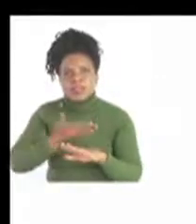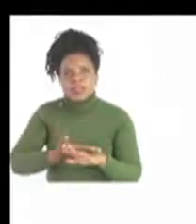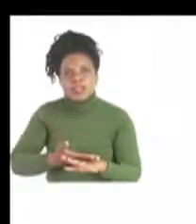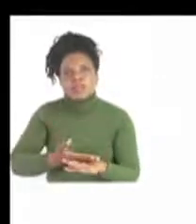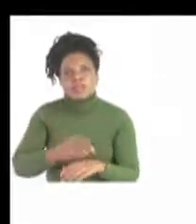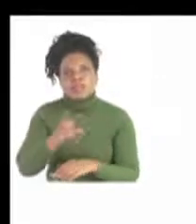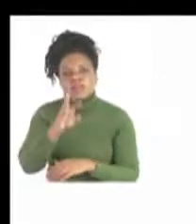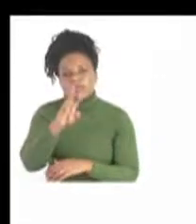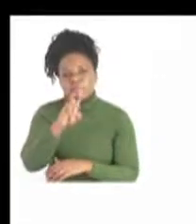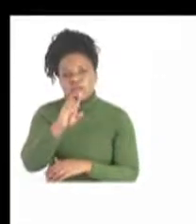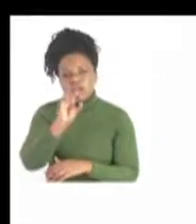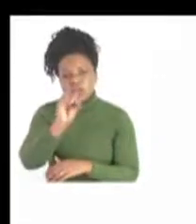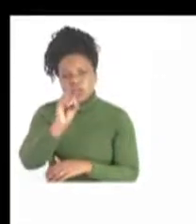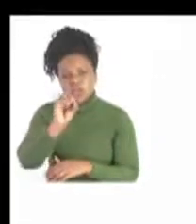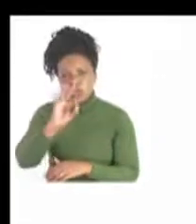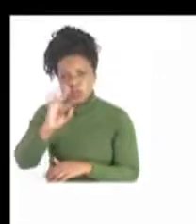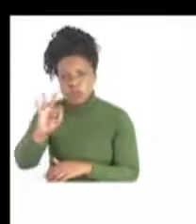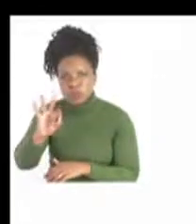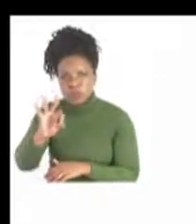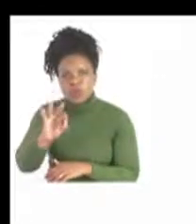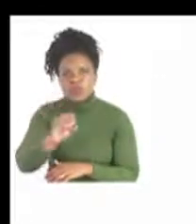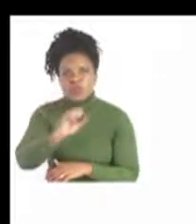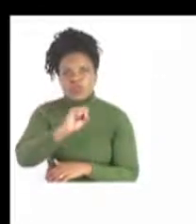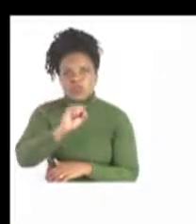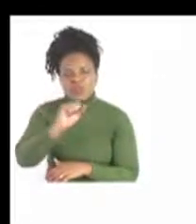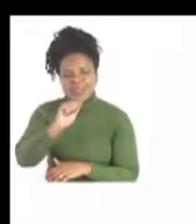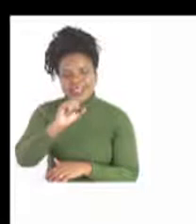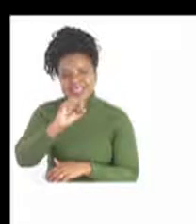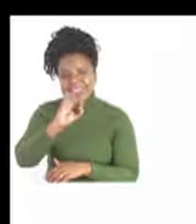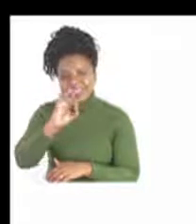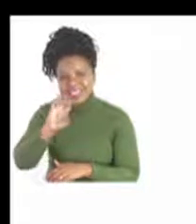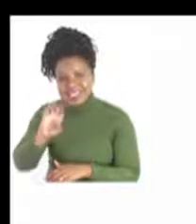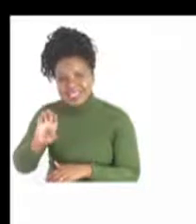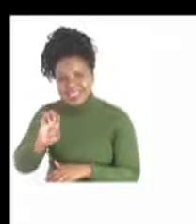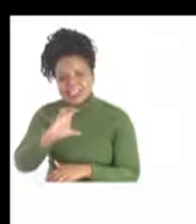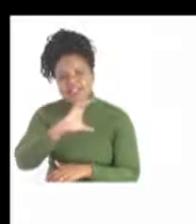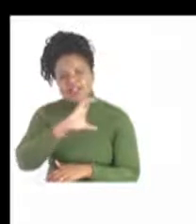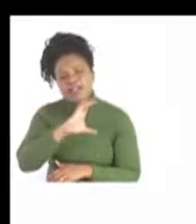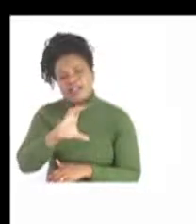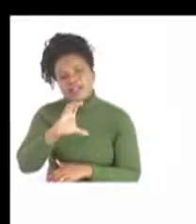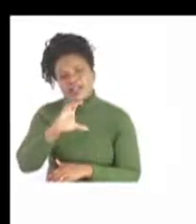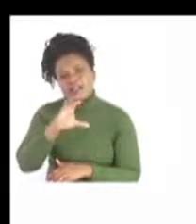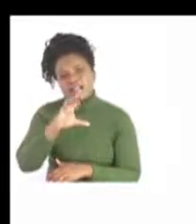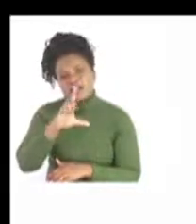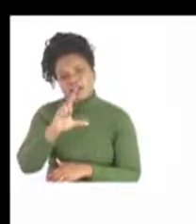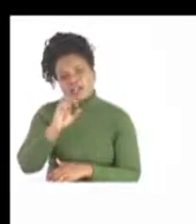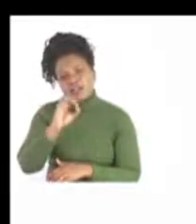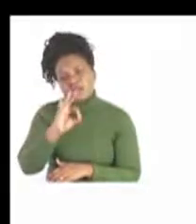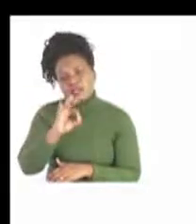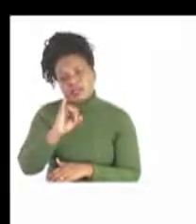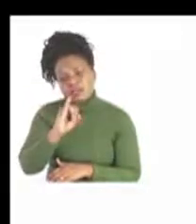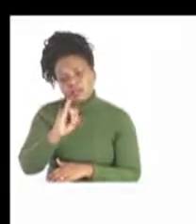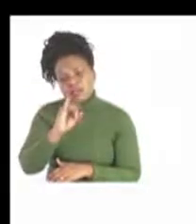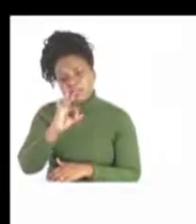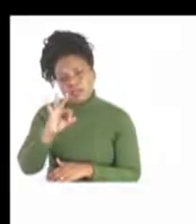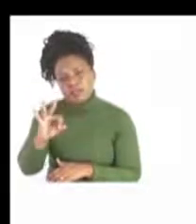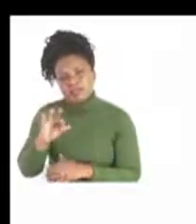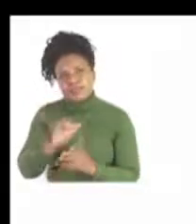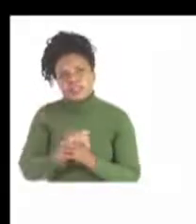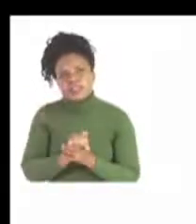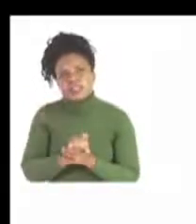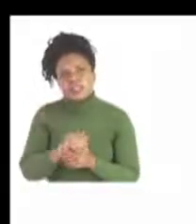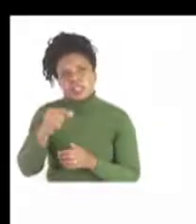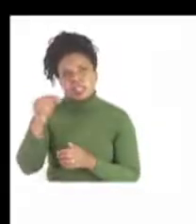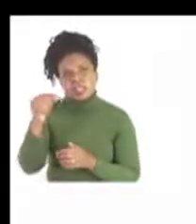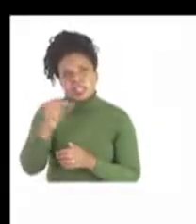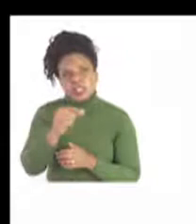Cliff, cliffs. Safe, safes. Then we have some nouns that are